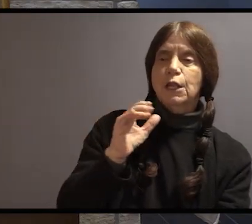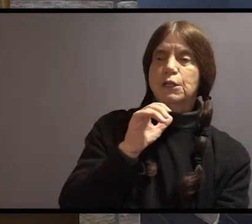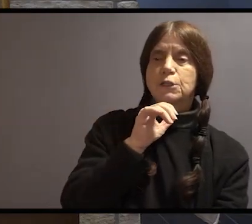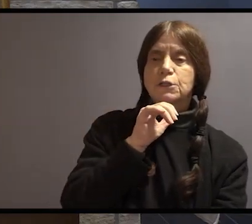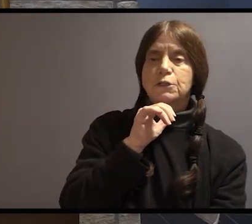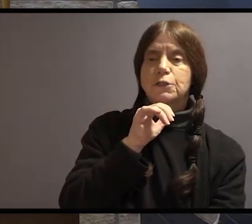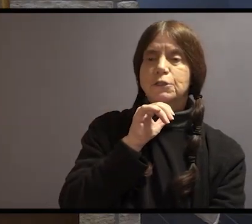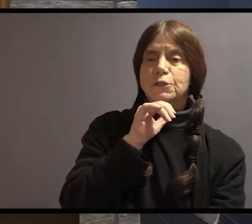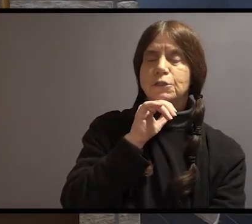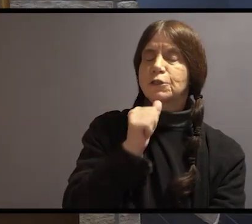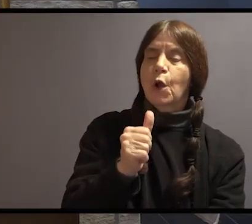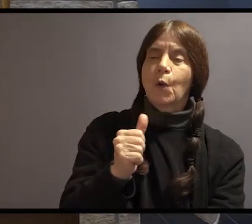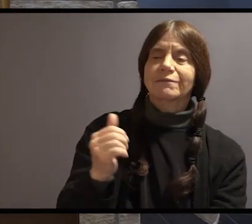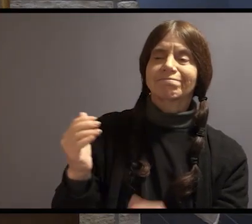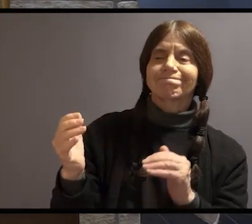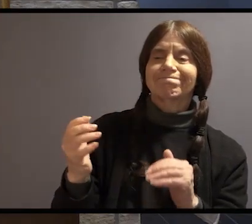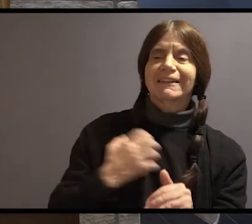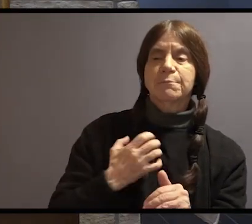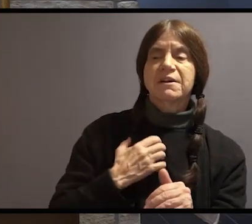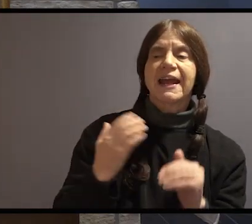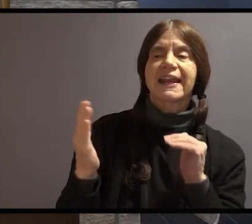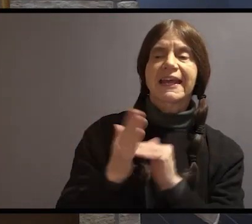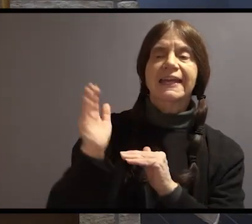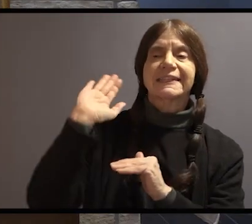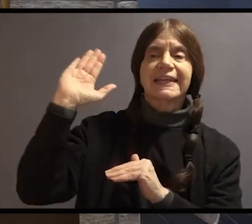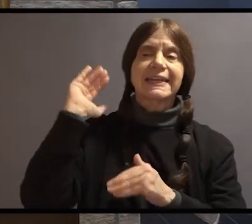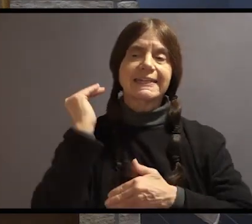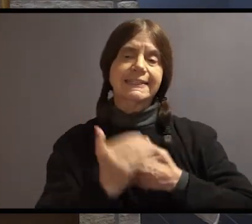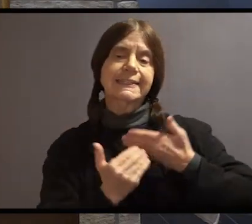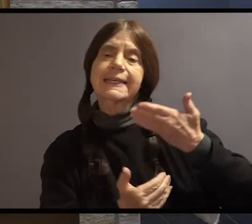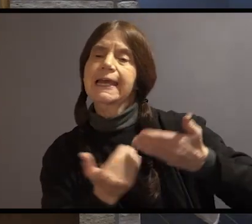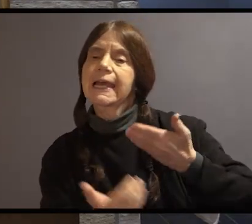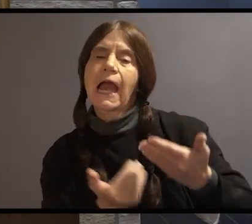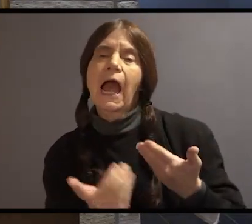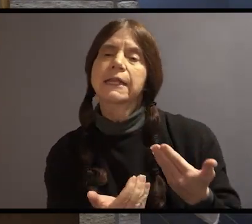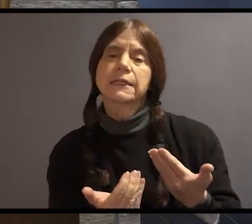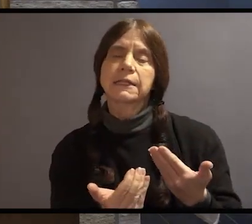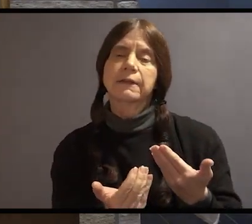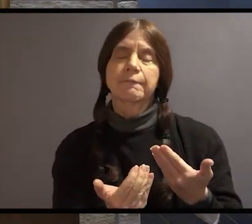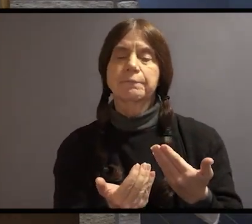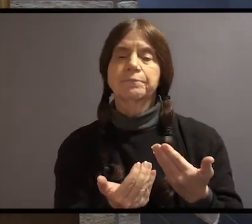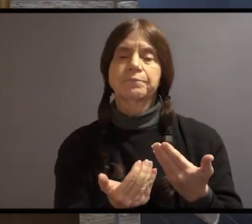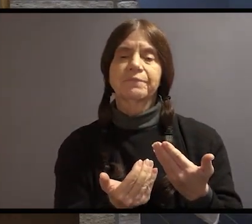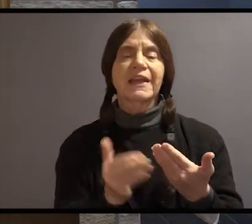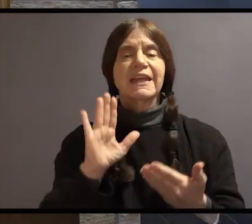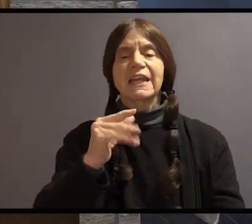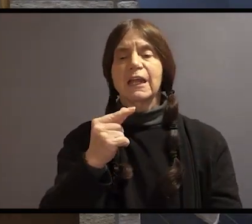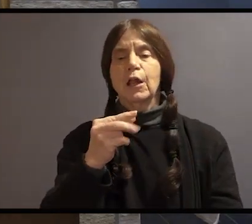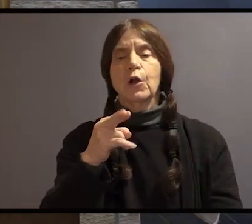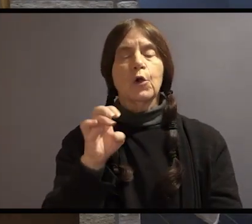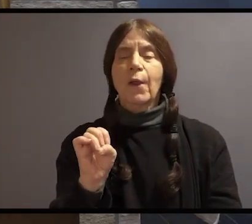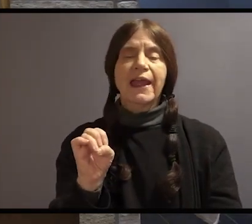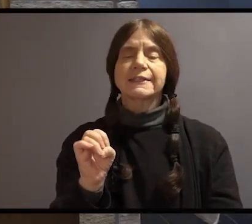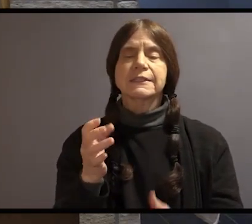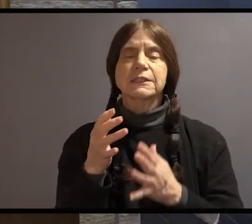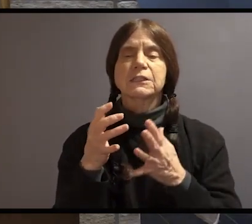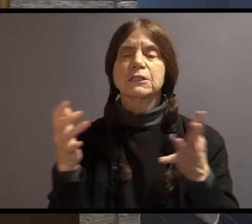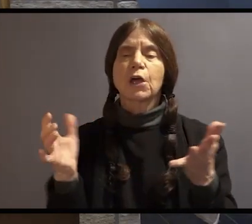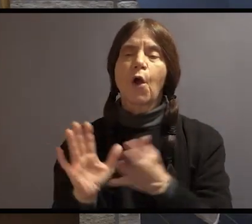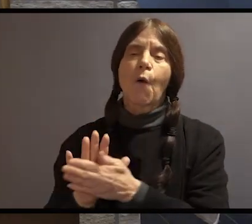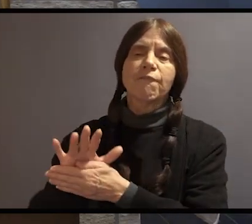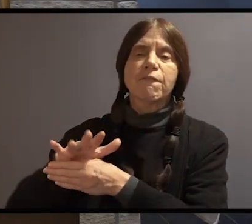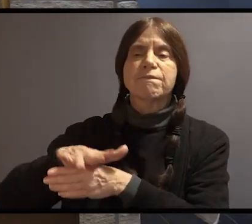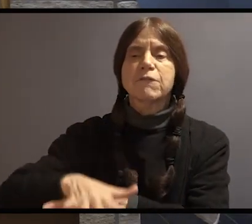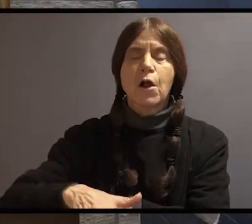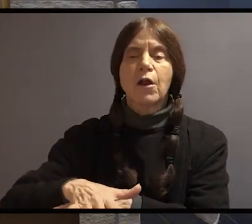his generosity, so that we might not reject his grace and lose it, we